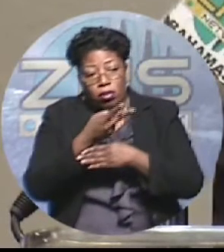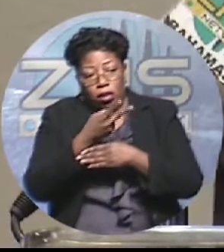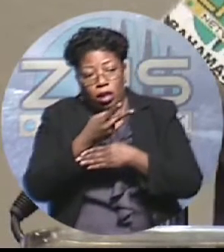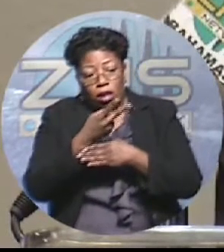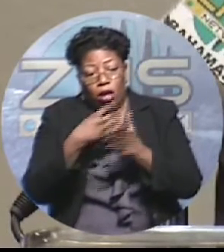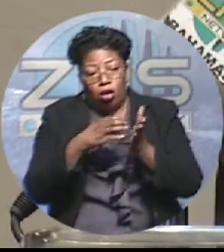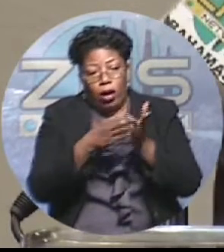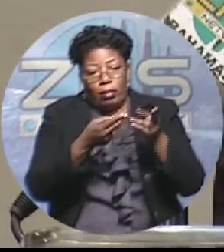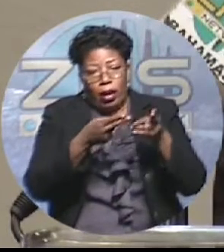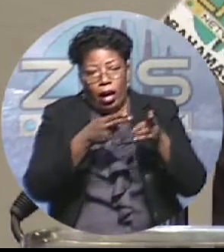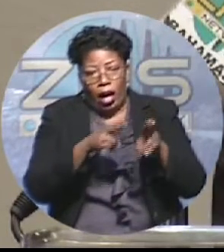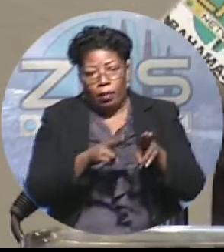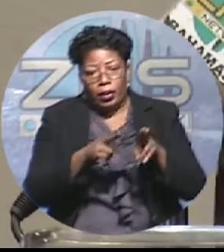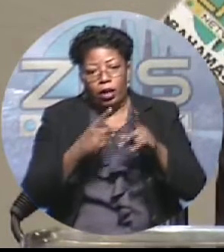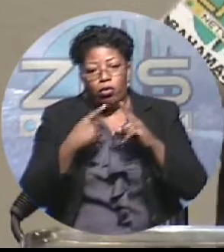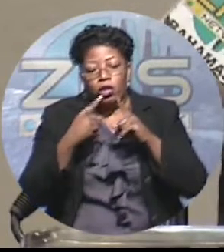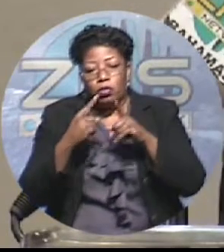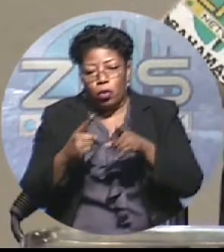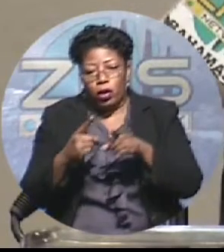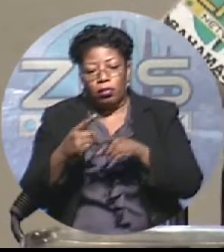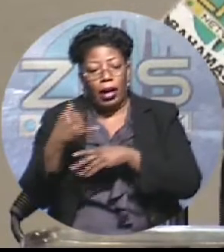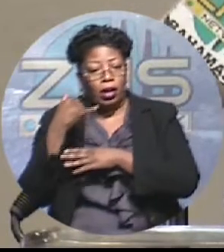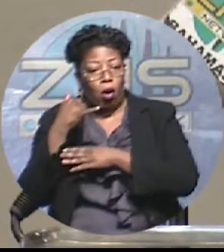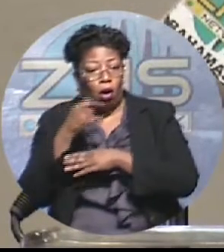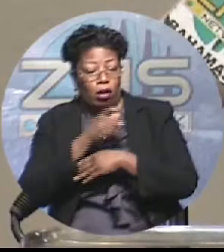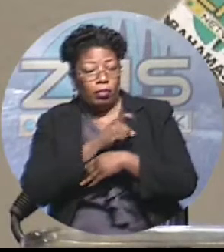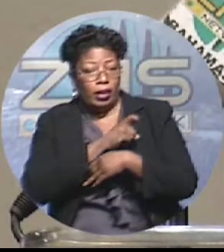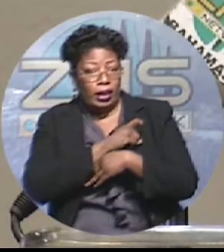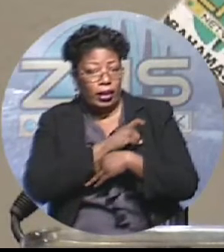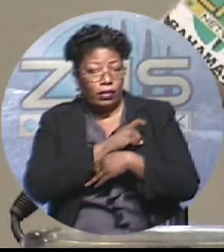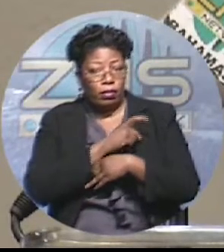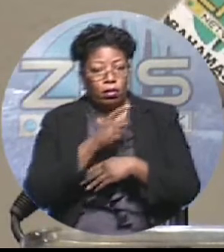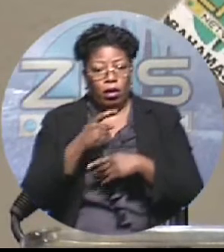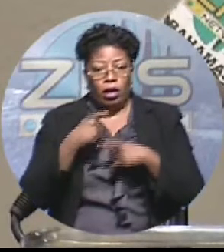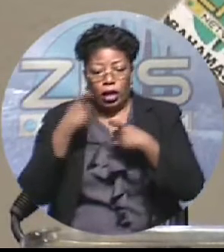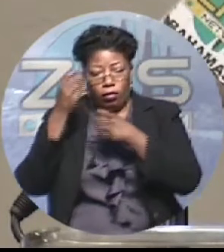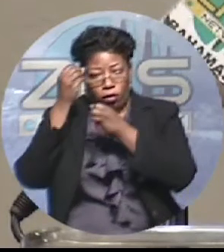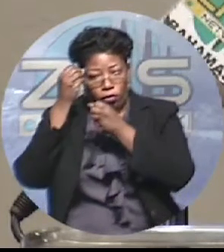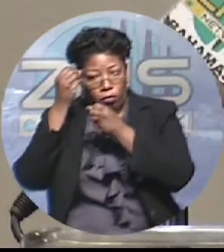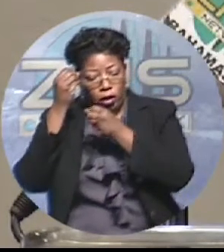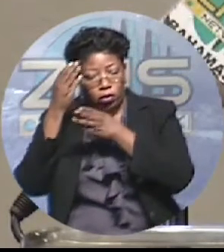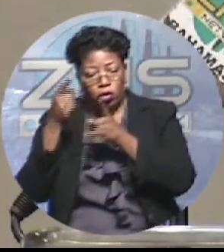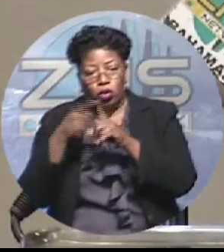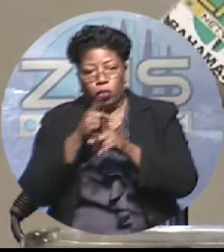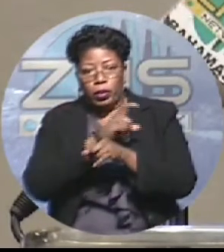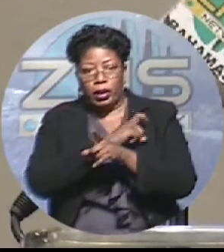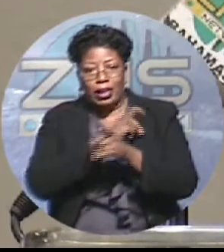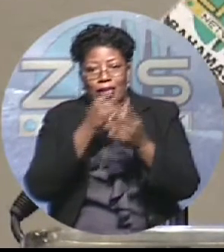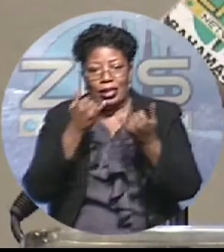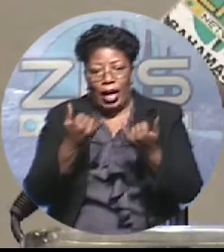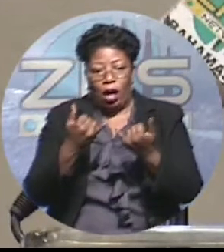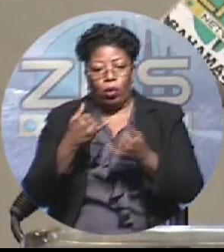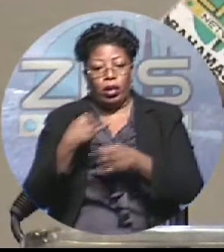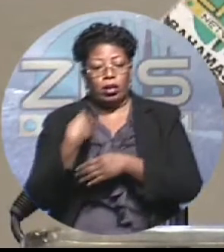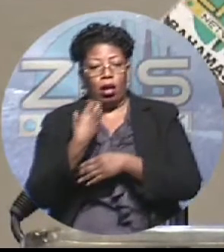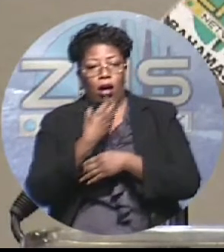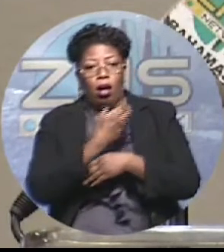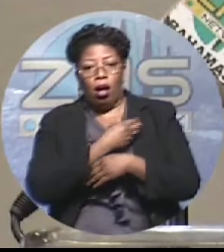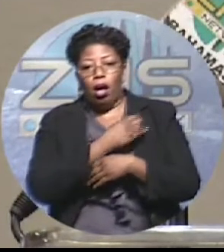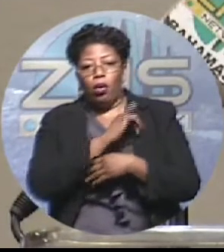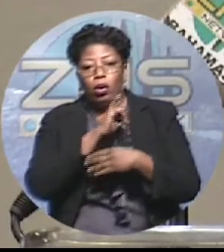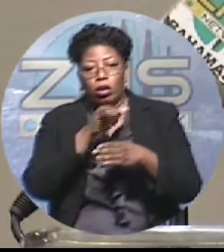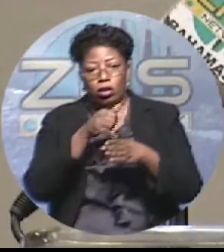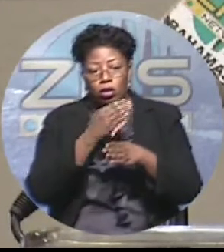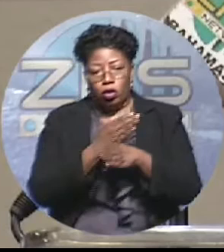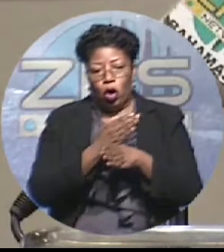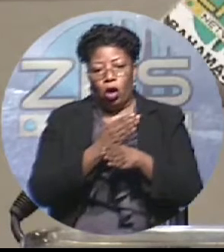have responded by calling the police. They've given statements to the police, and now it's over to us preparing